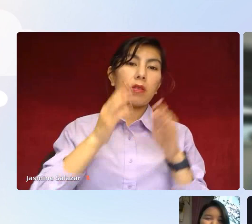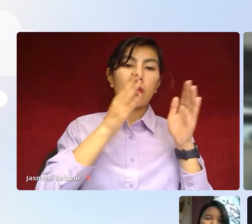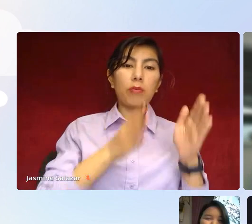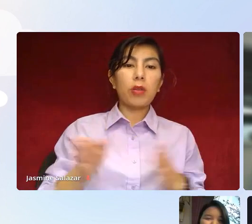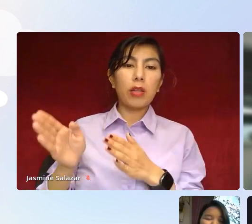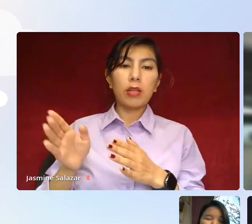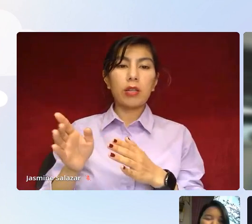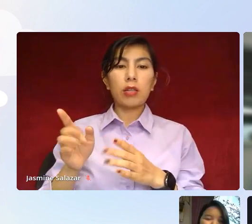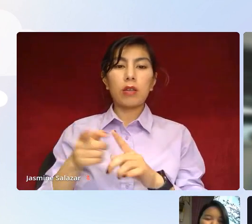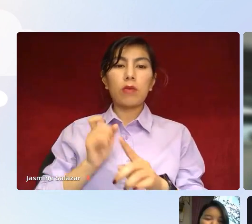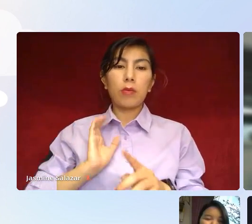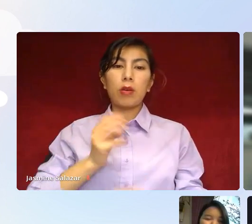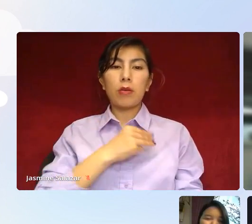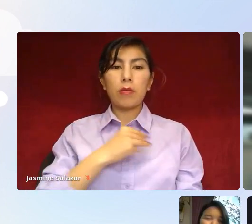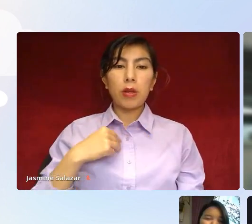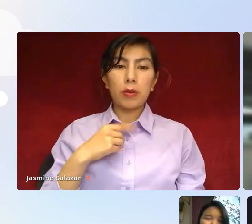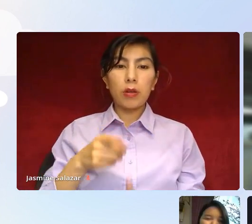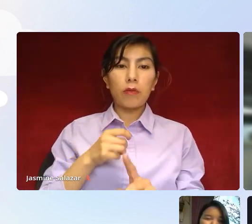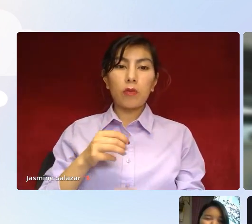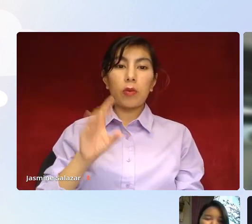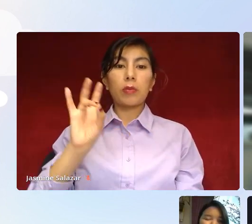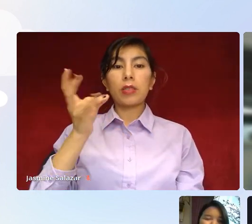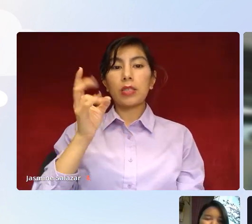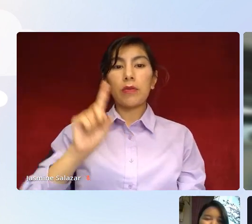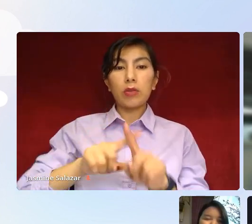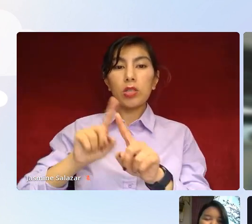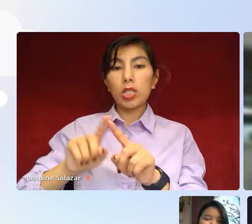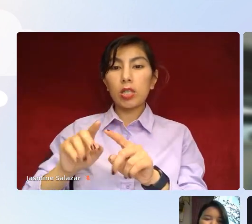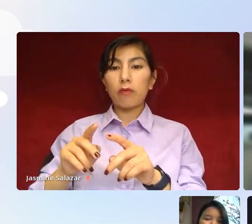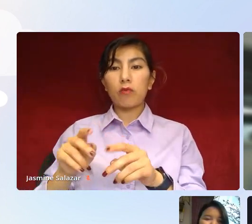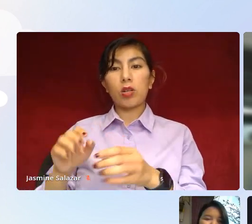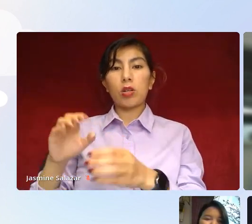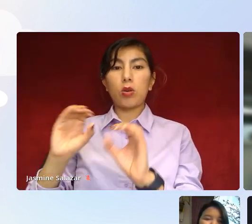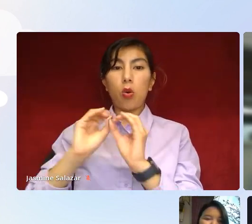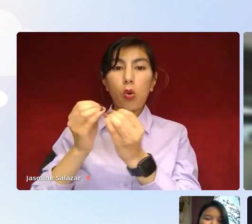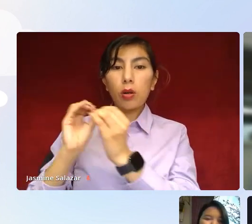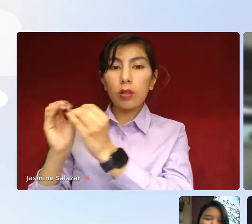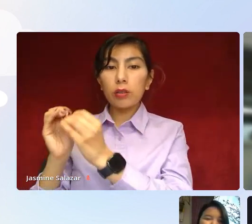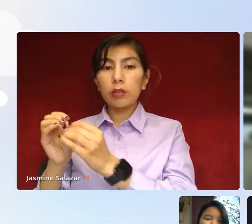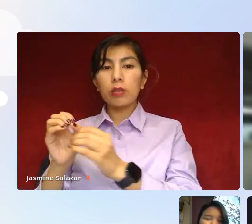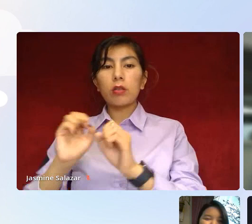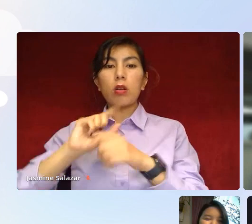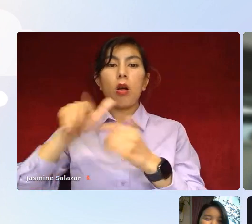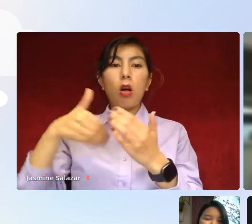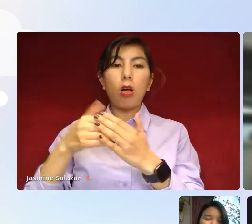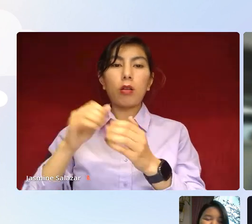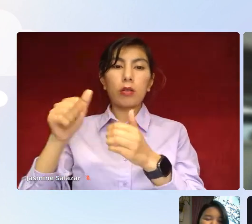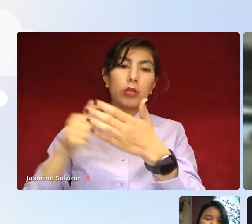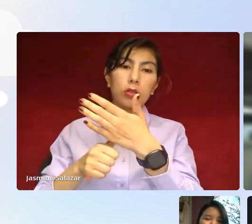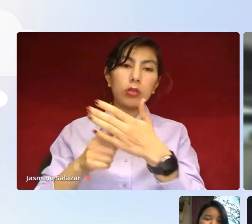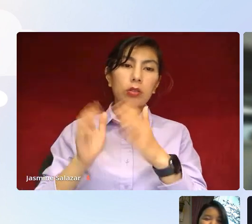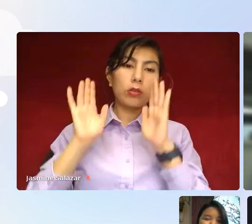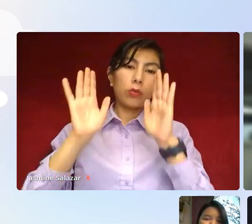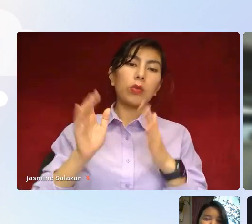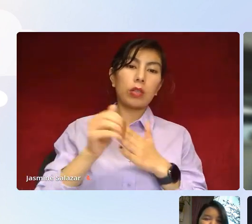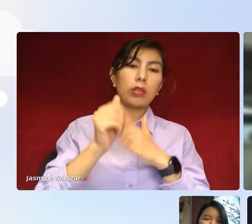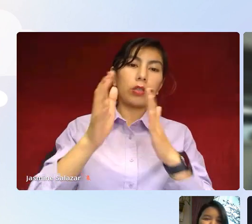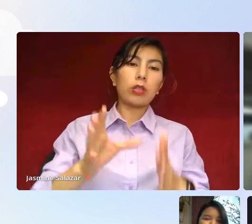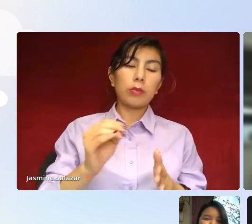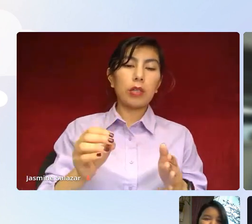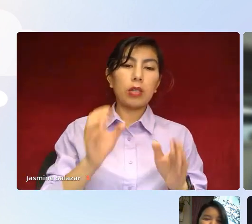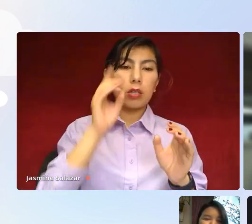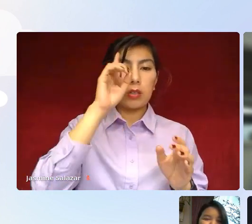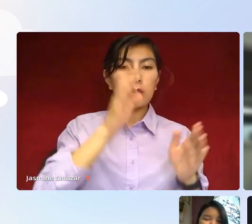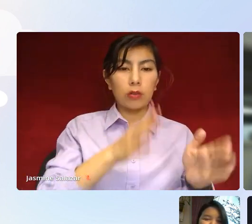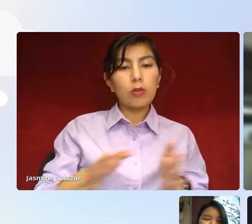members from 7 different partner organizations, all under the exceptional leadership and organizational skills of Ashley